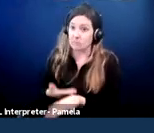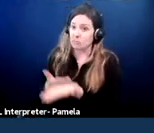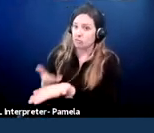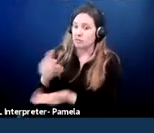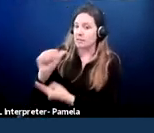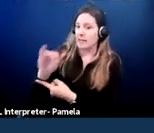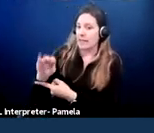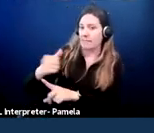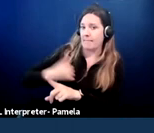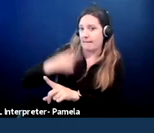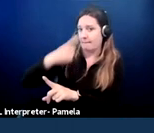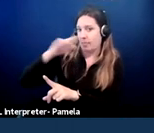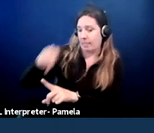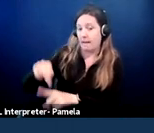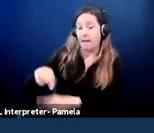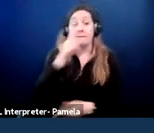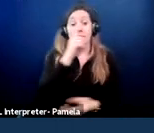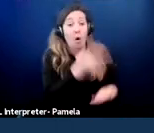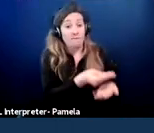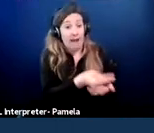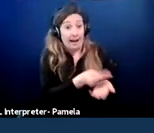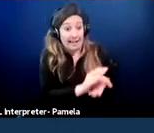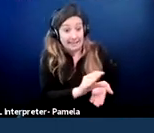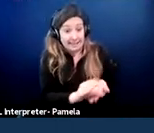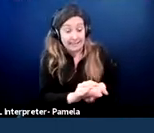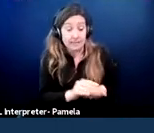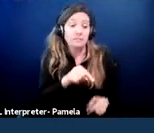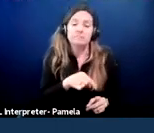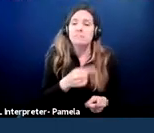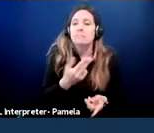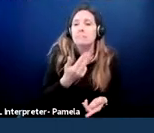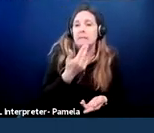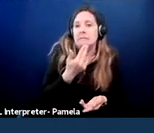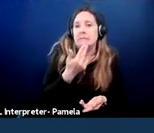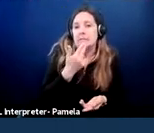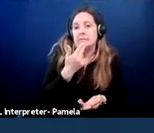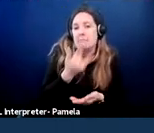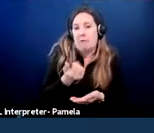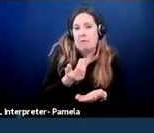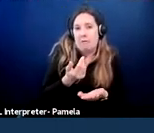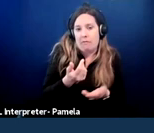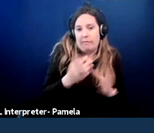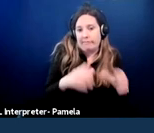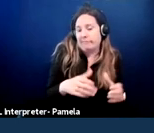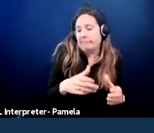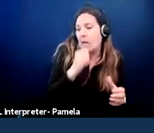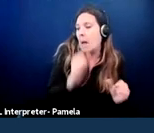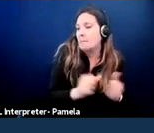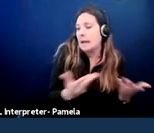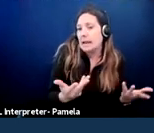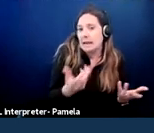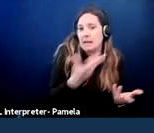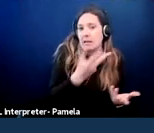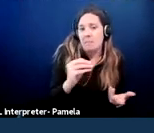space. If you're looking for financing, it's only a smaller piece because there hasn't been that many companies coming to us recently for funding on that space. It's always been the